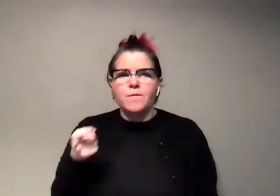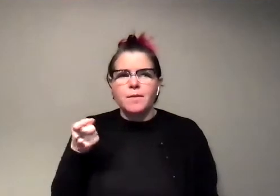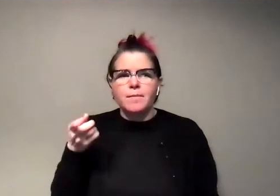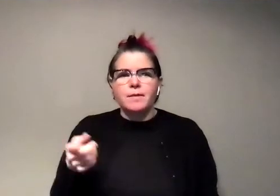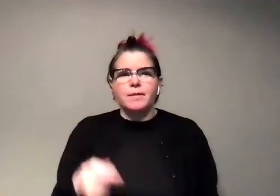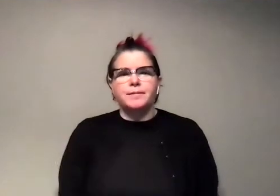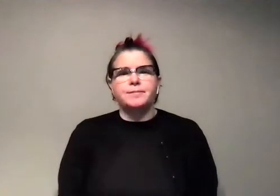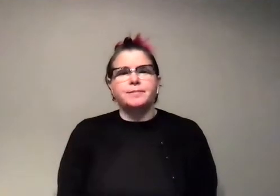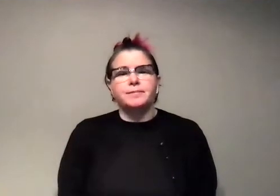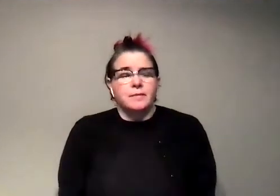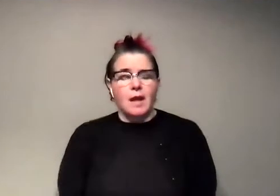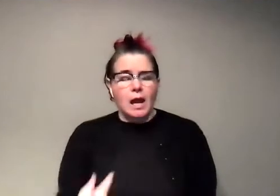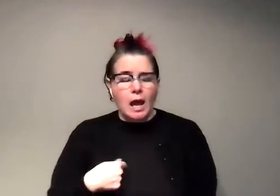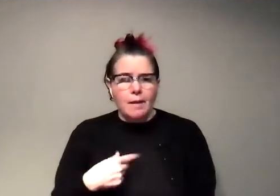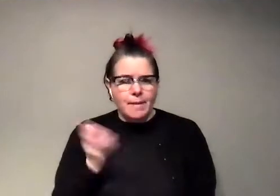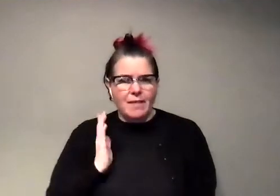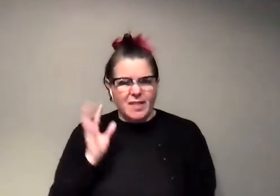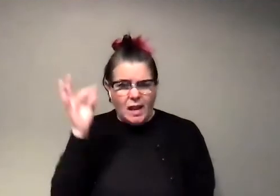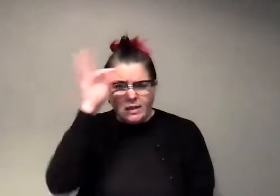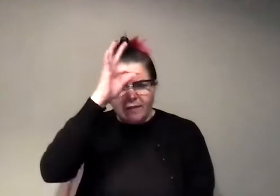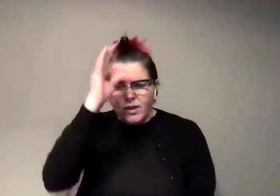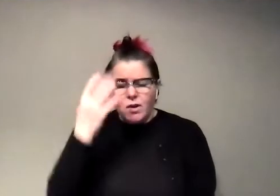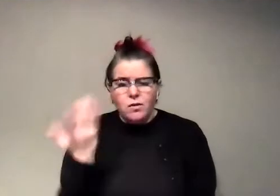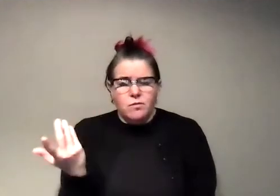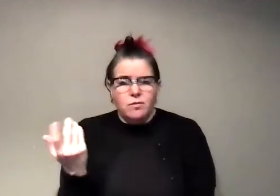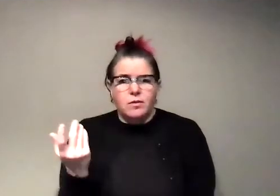without even knowing it, right? Because